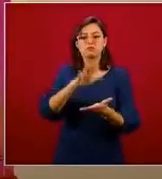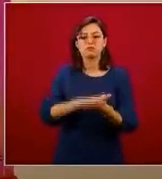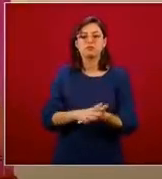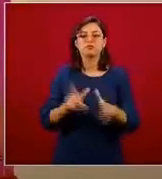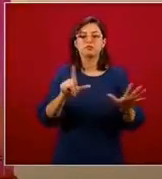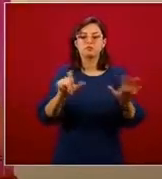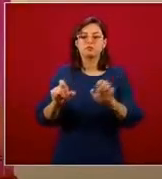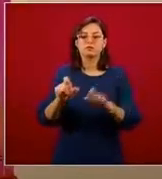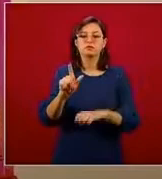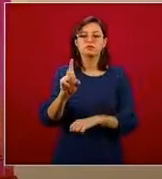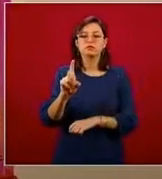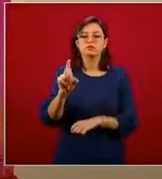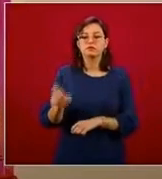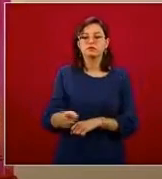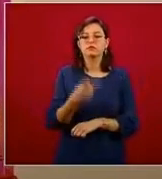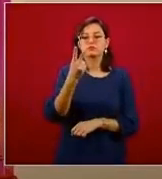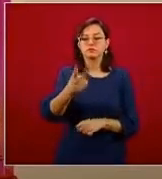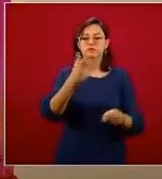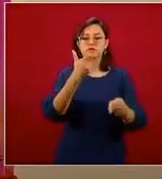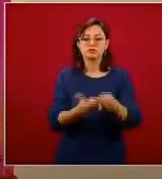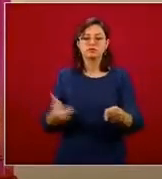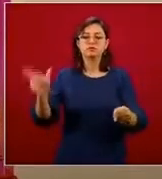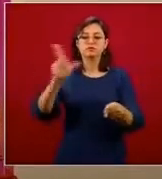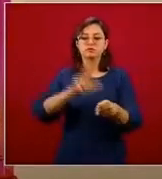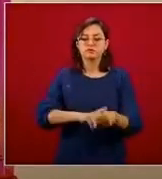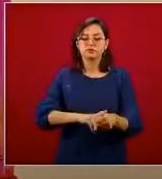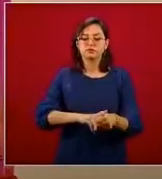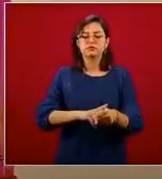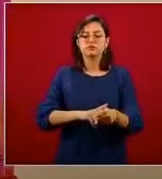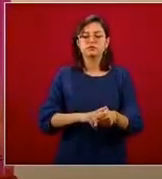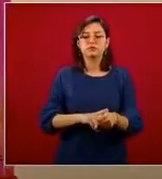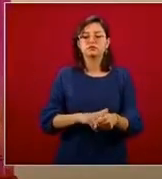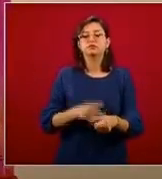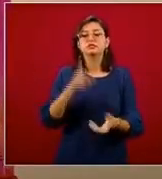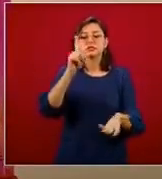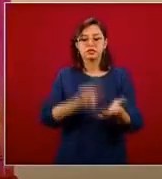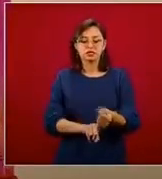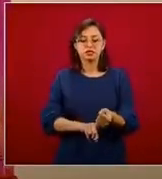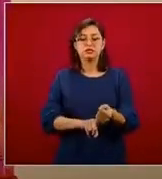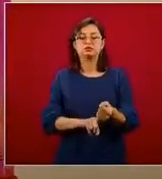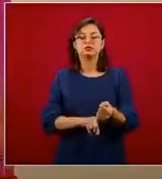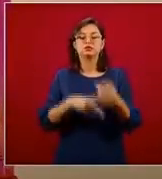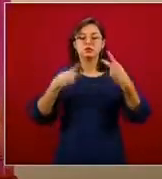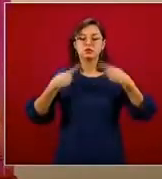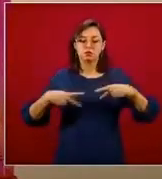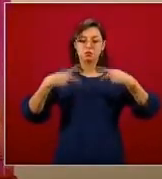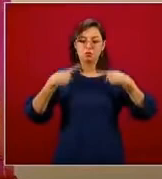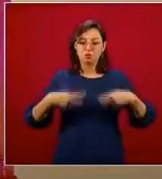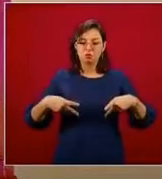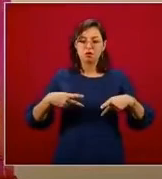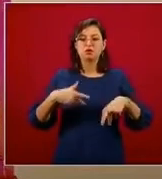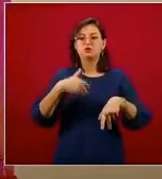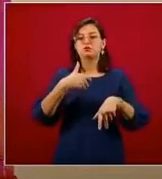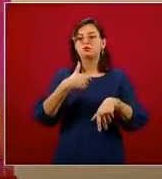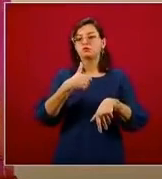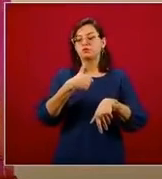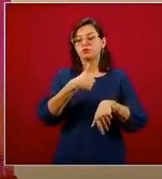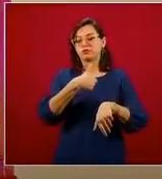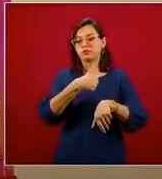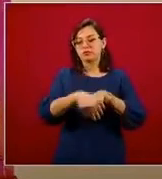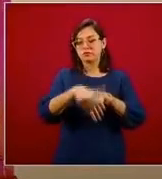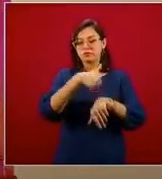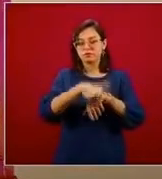is about the notification rate of the 732 hospitals that are included that would have